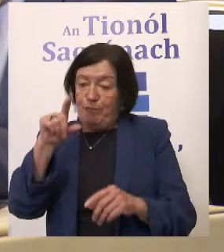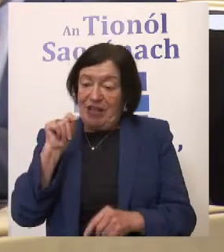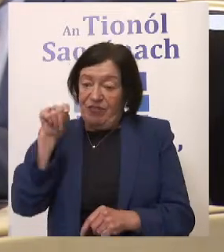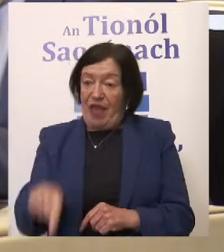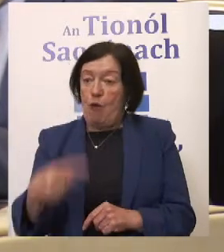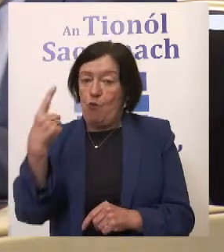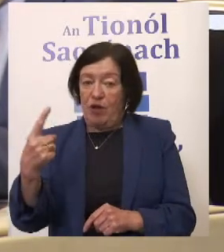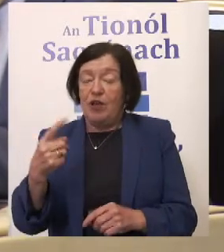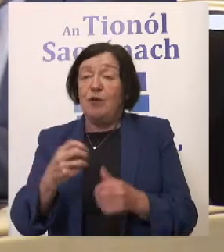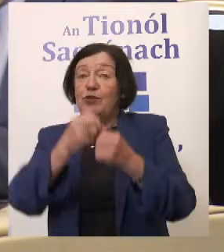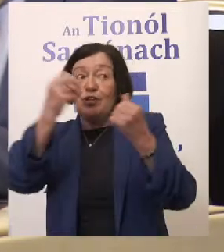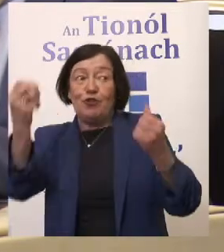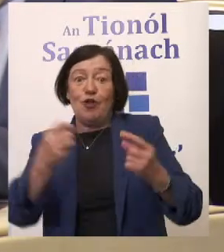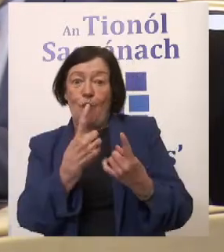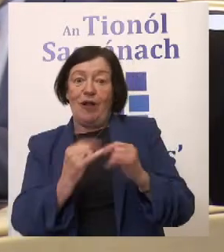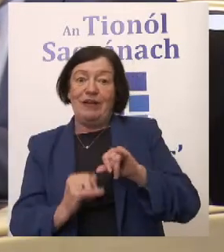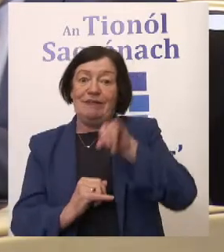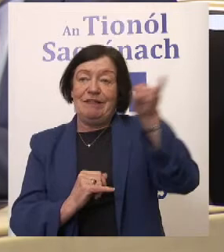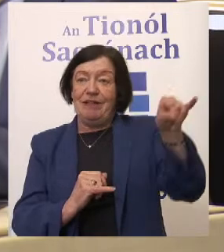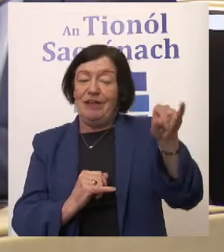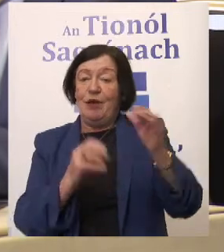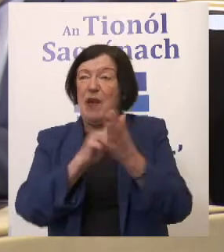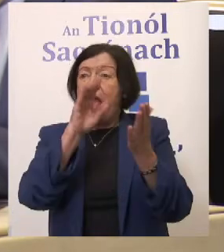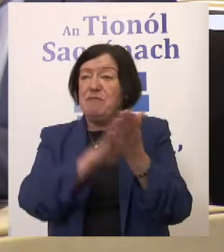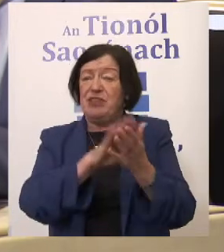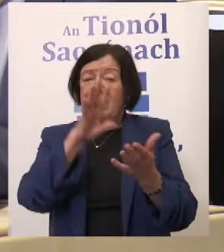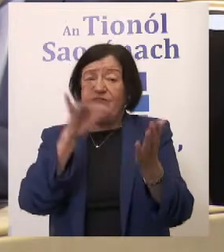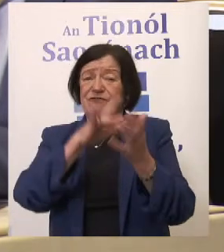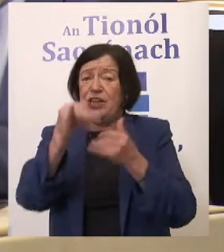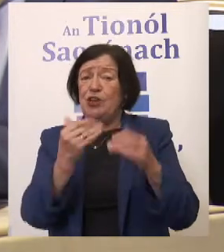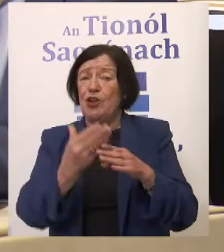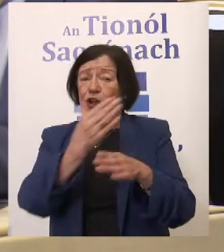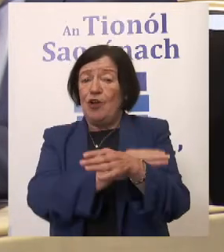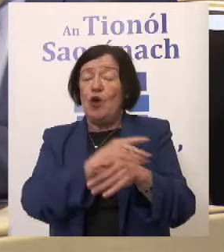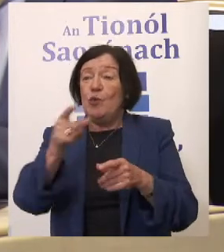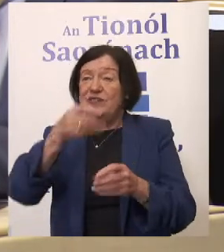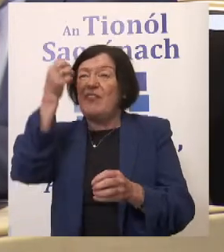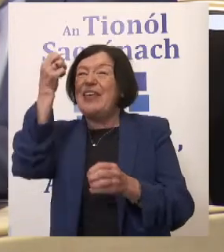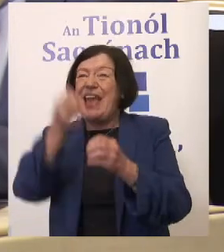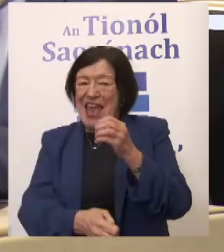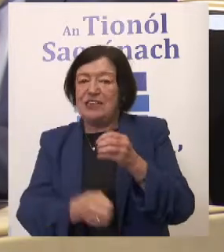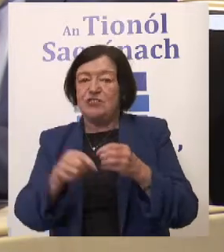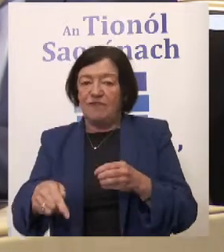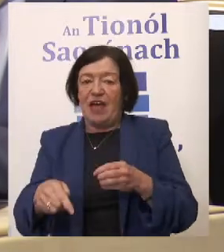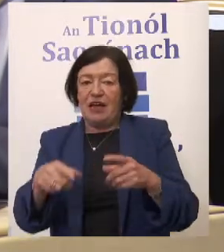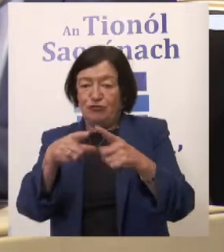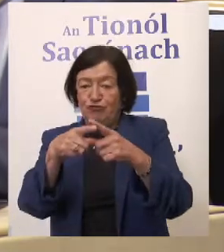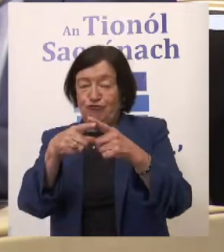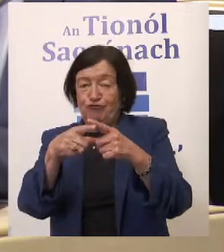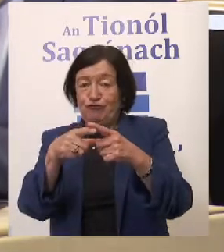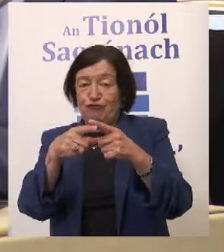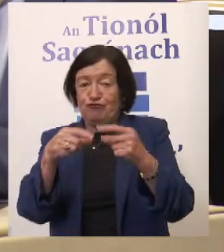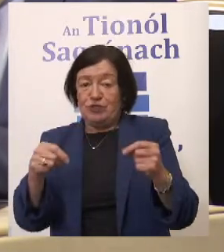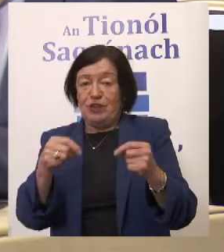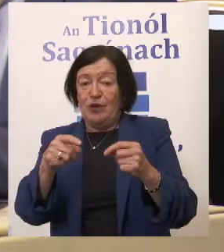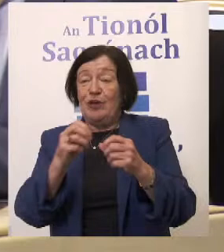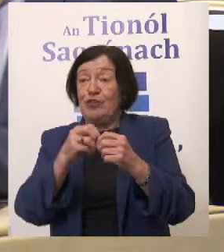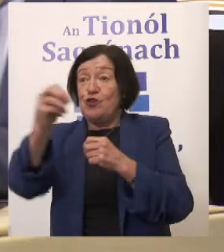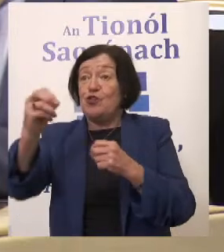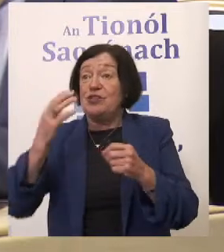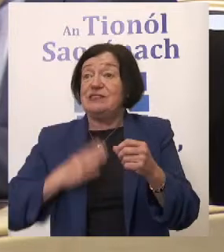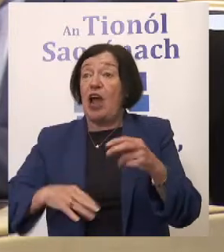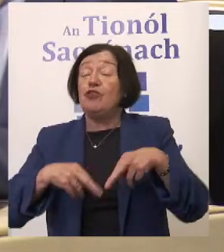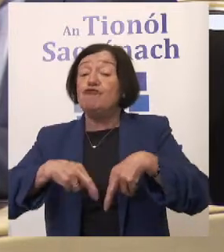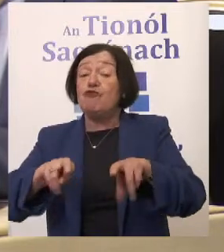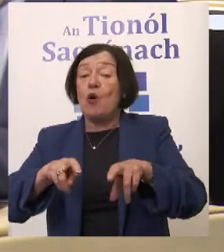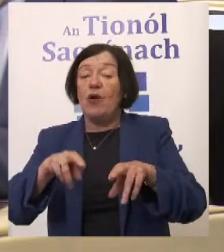there was another site which had gone vacant 15 years earlier, which was on the edge of that triangle. It was literally the far side of the road.